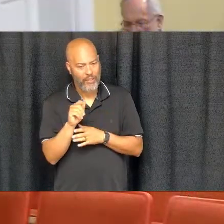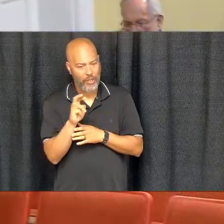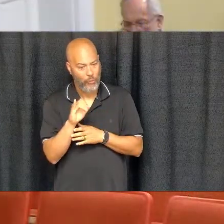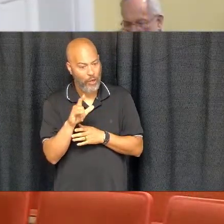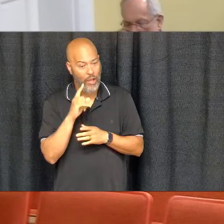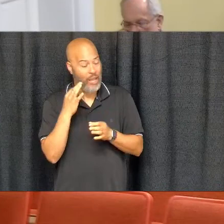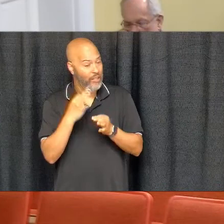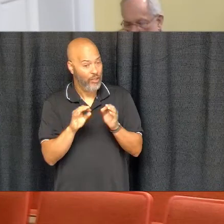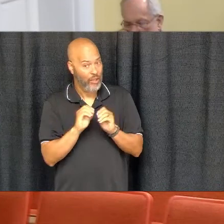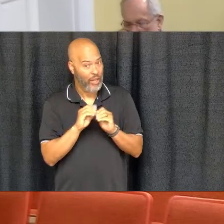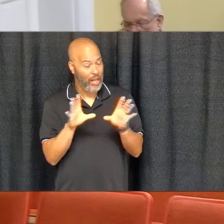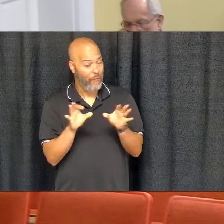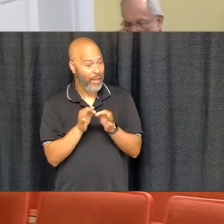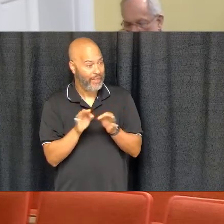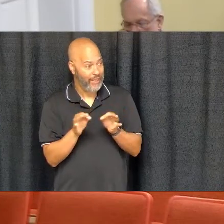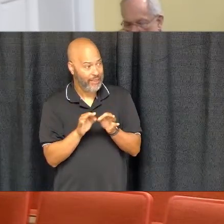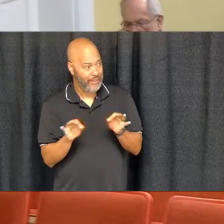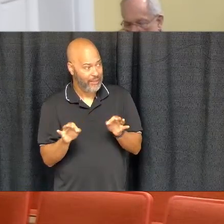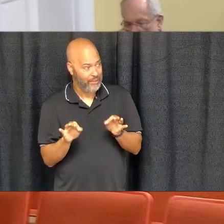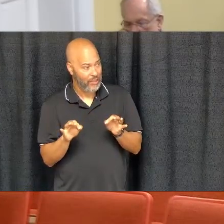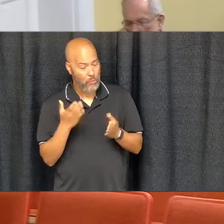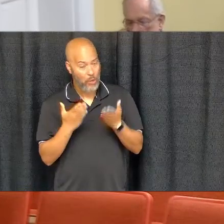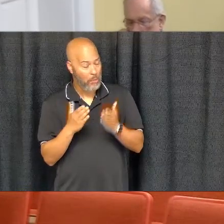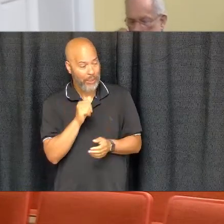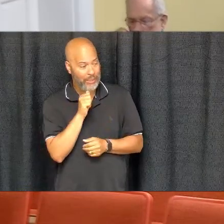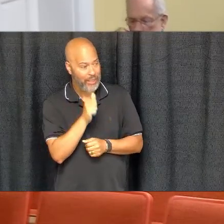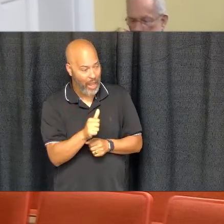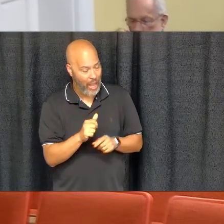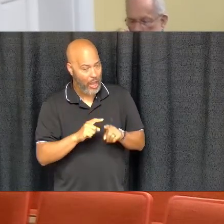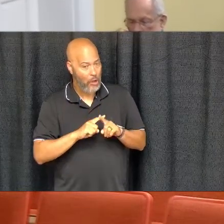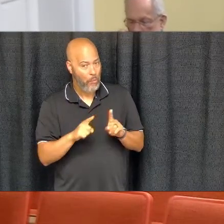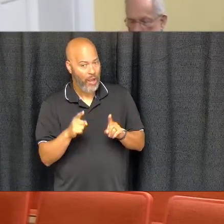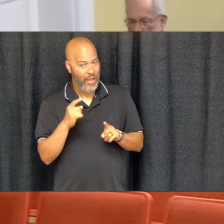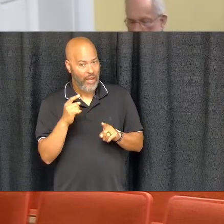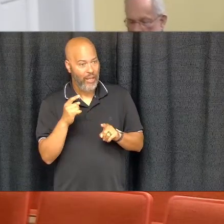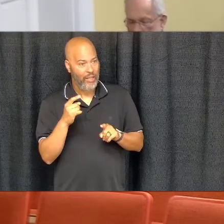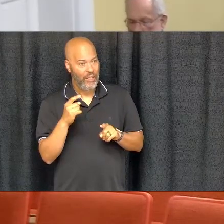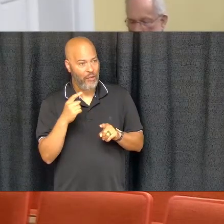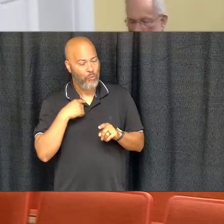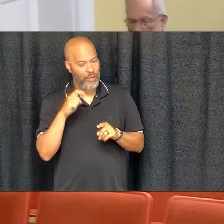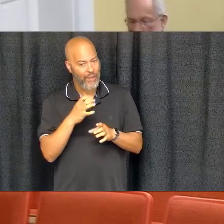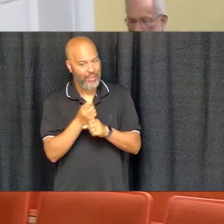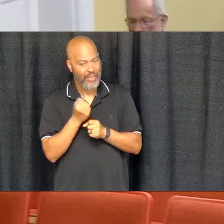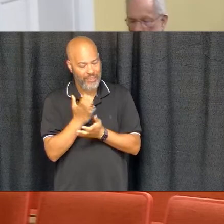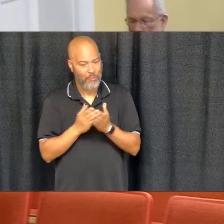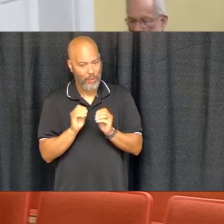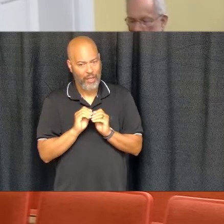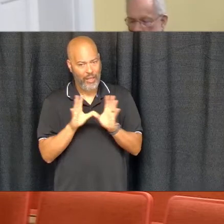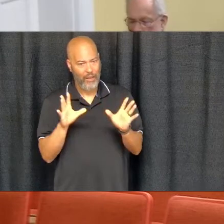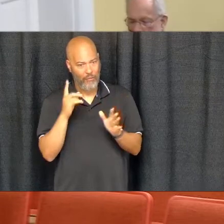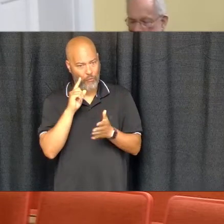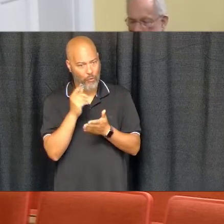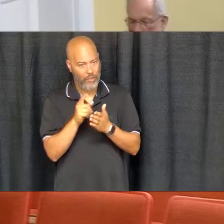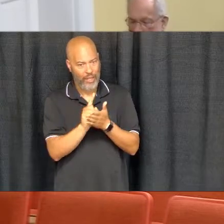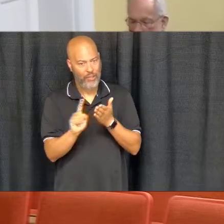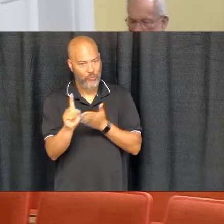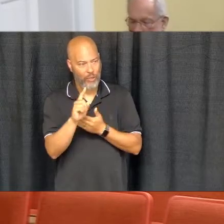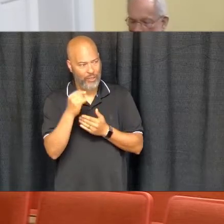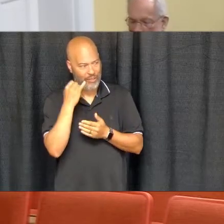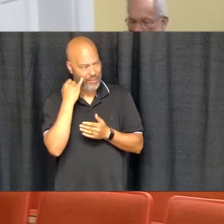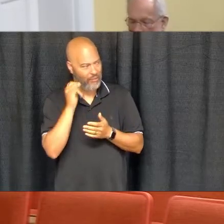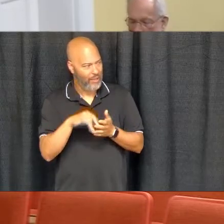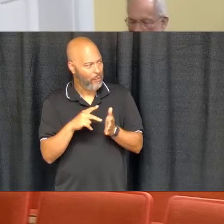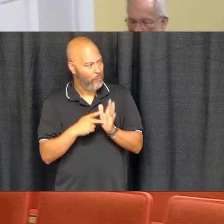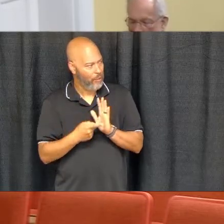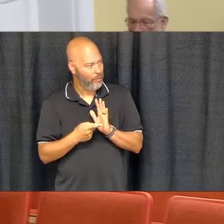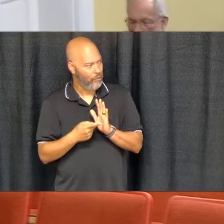just a clarifying sentence, probably not, but we would have to get some clarification before next week to see what that is.